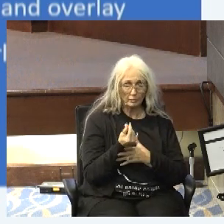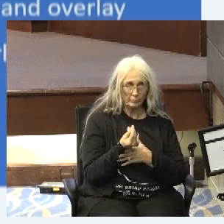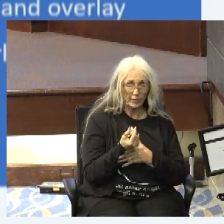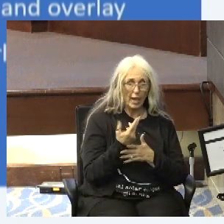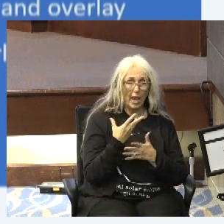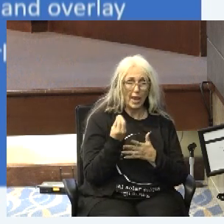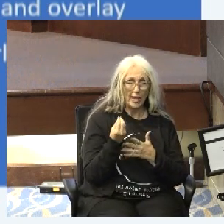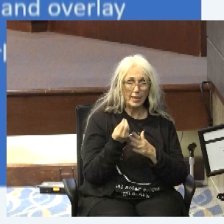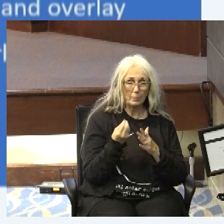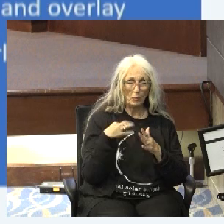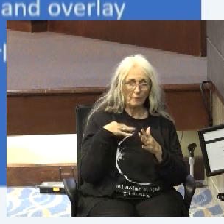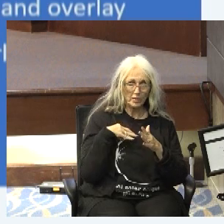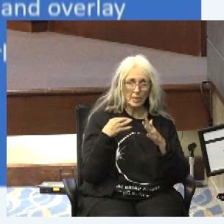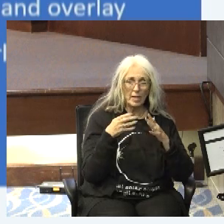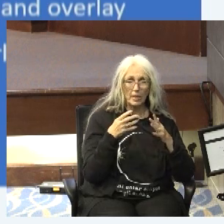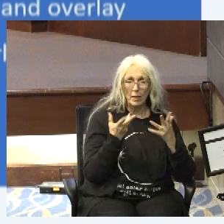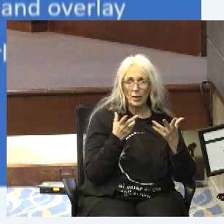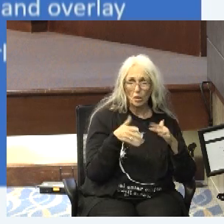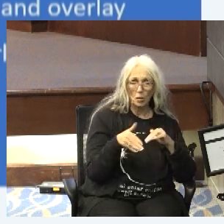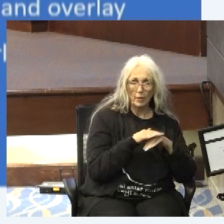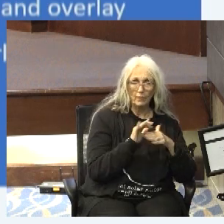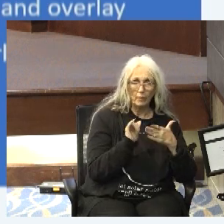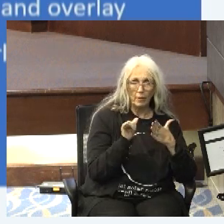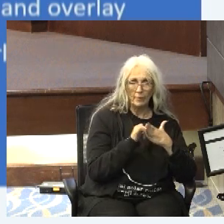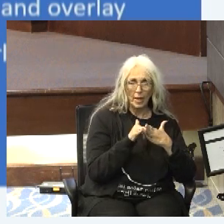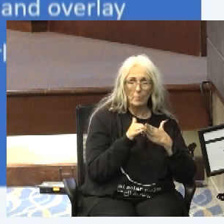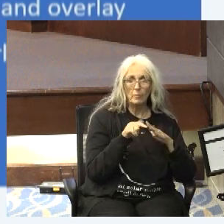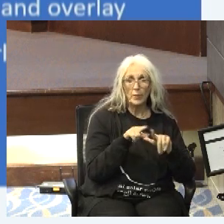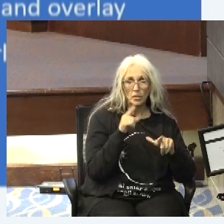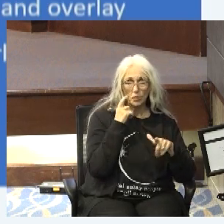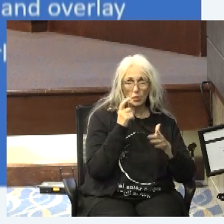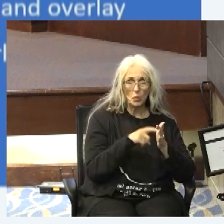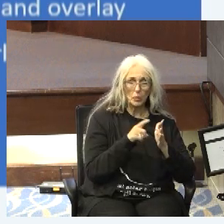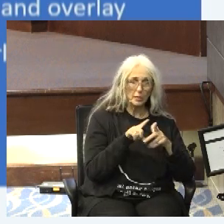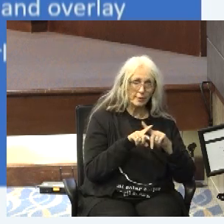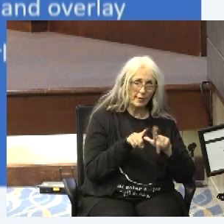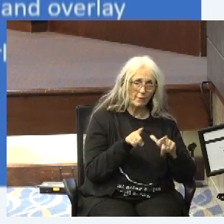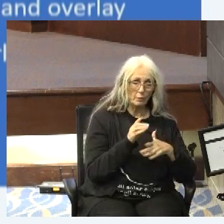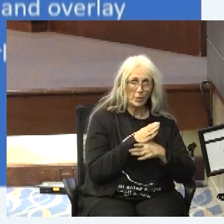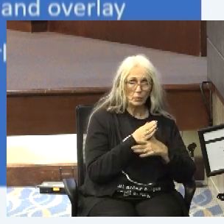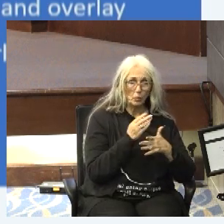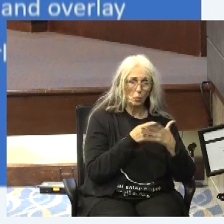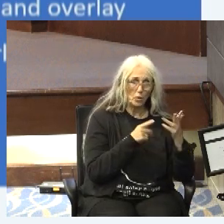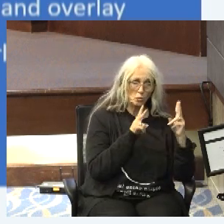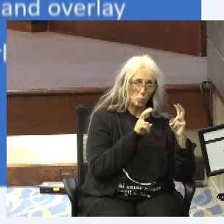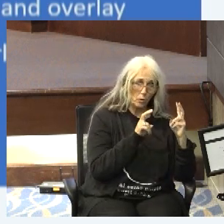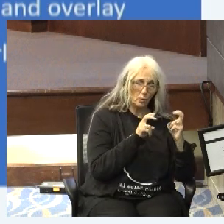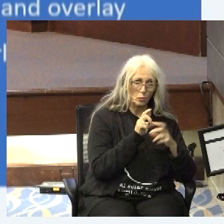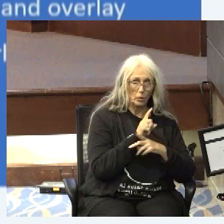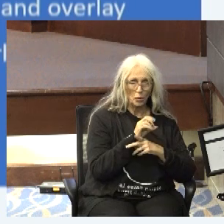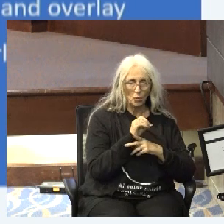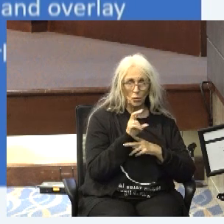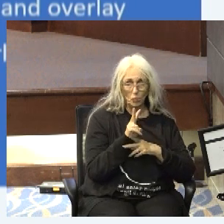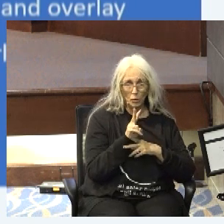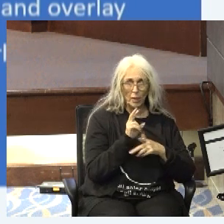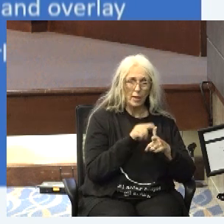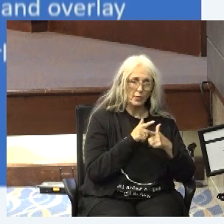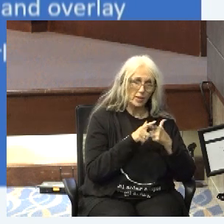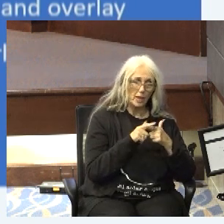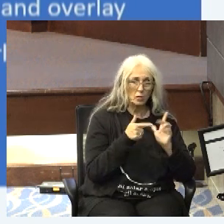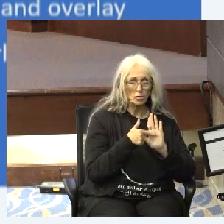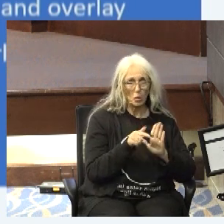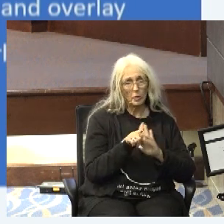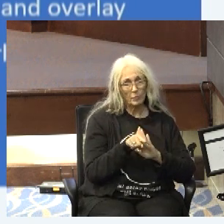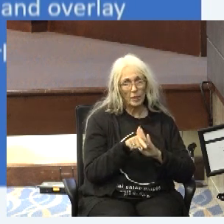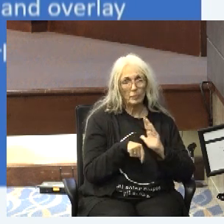covering the MMD side of it, so you'll notice some differences between a number that's been quoted at 102 that I'll show you here in a minute.